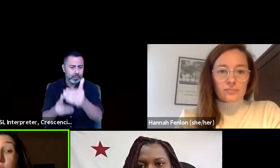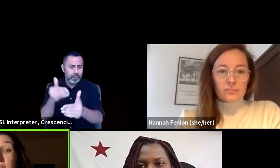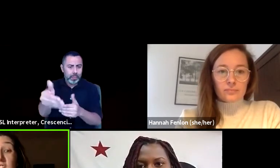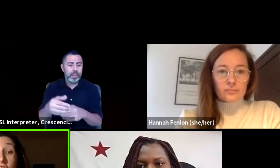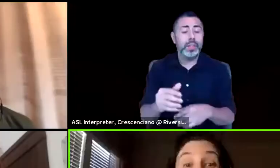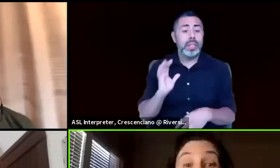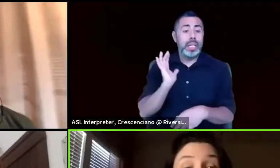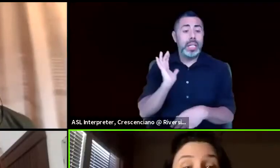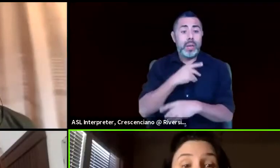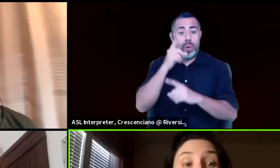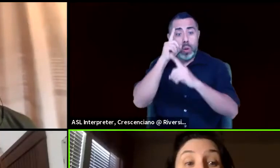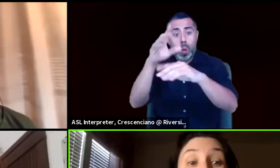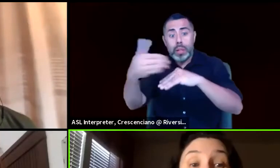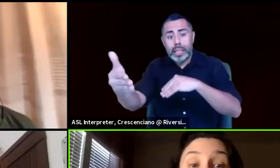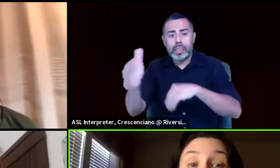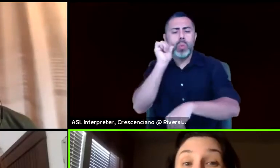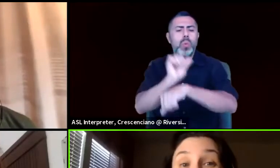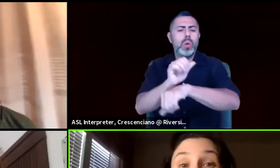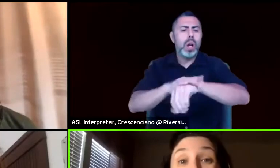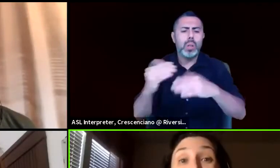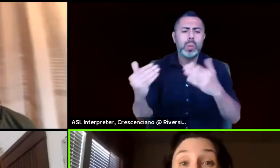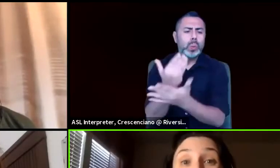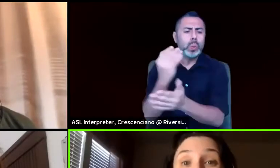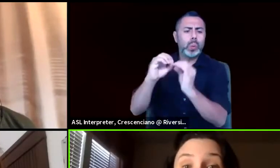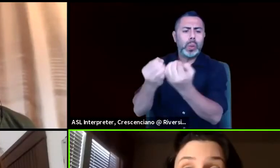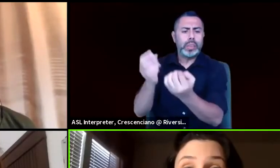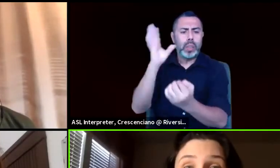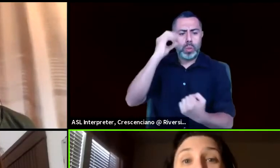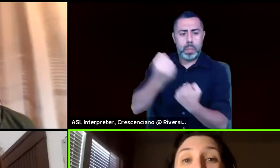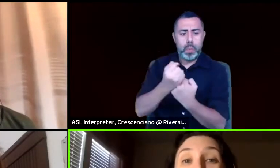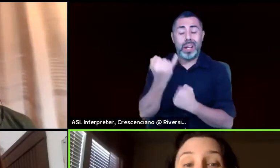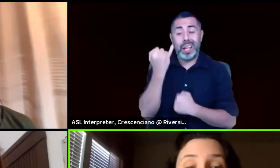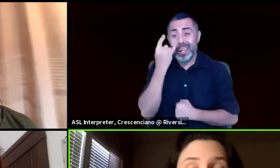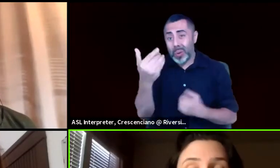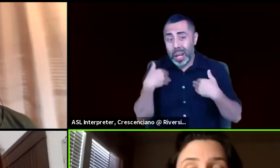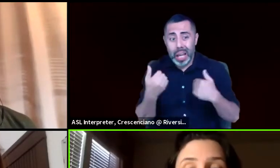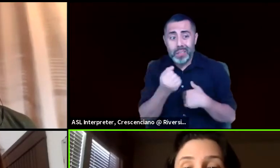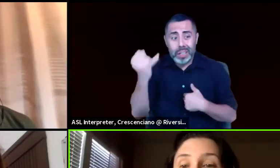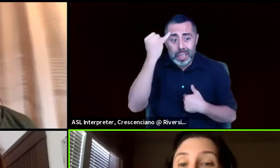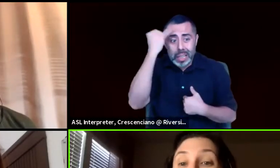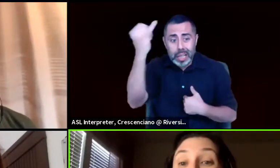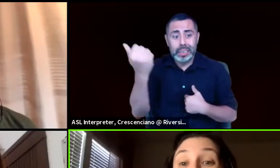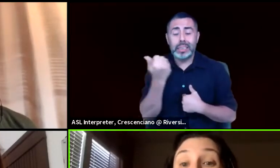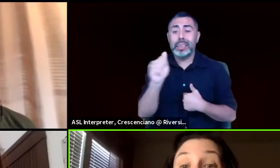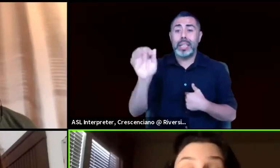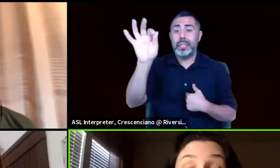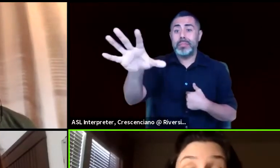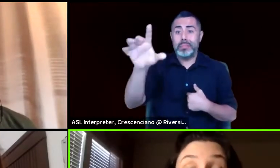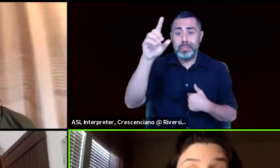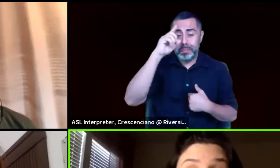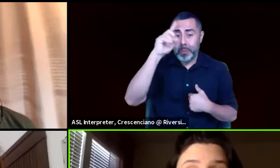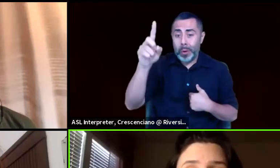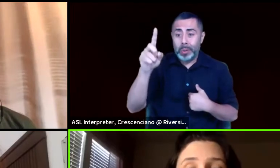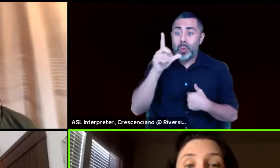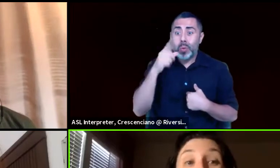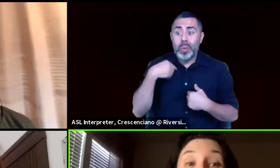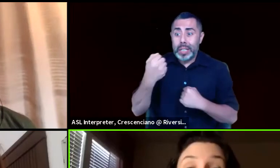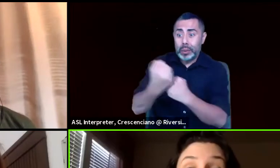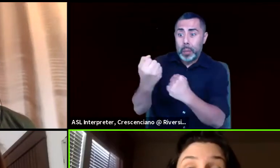So if you have suggestions of some awesome organizations doing work at this intersection, you can email it to